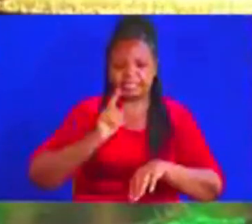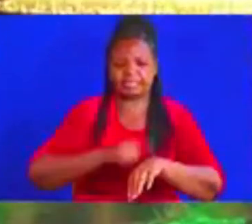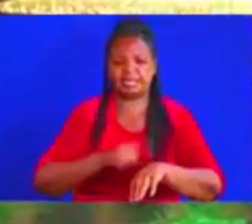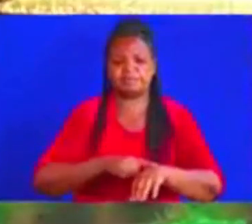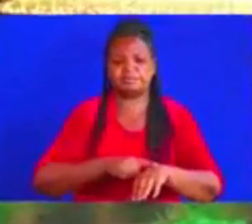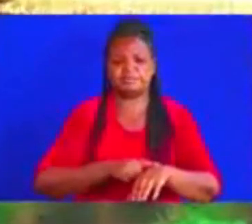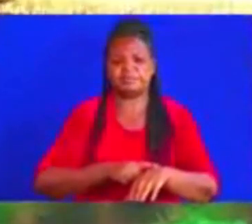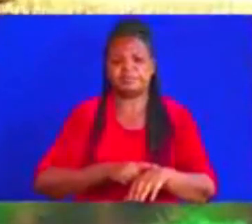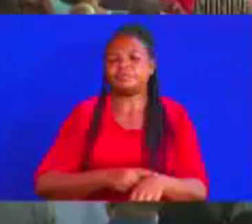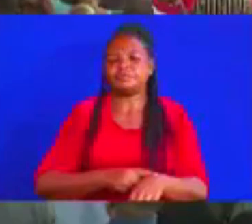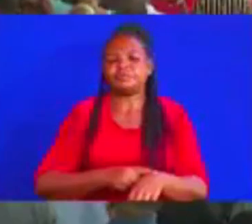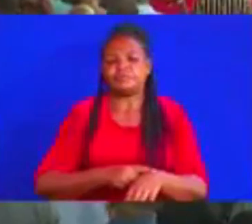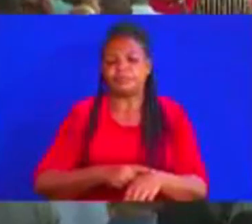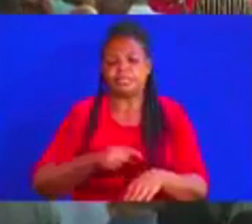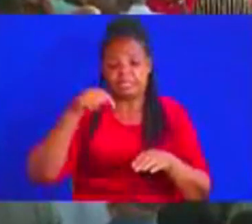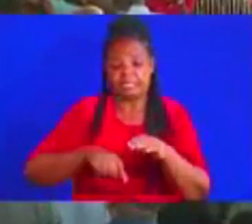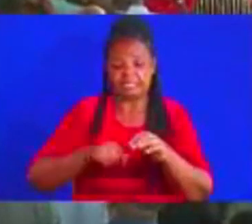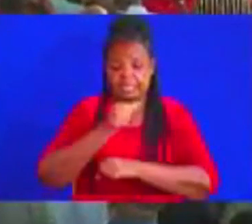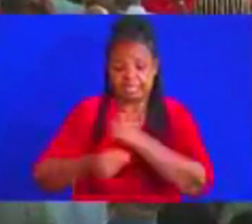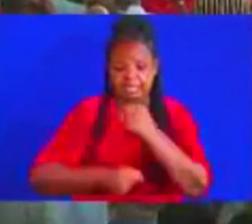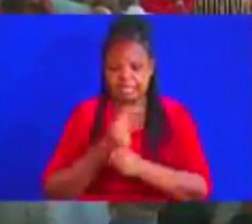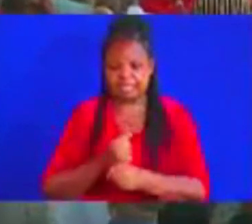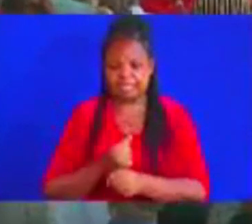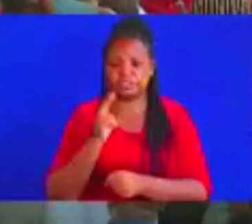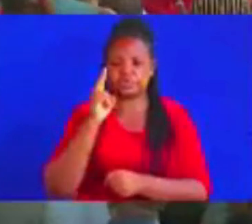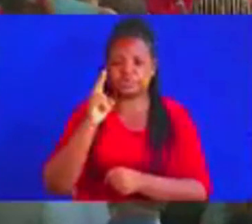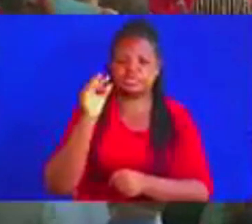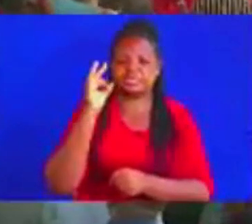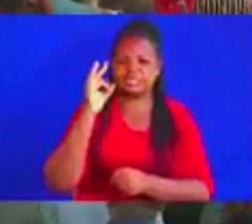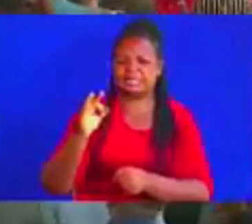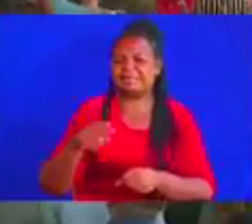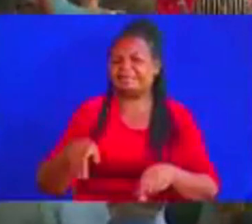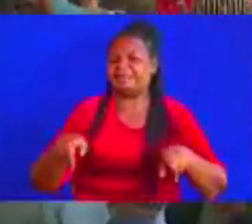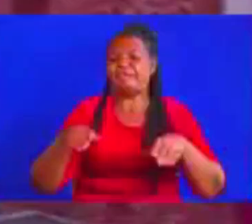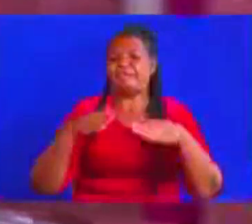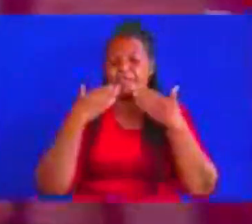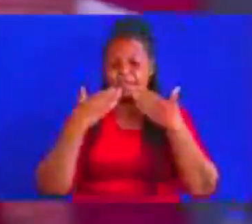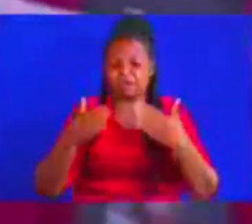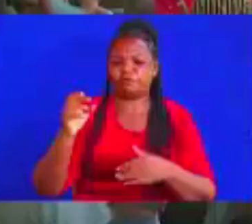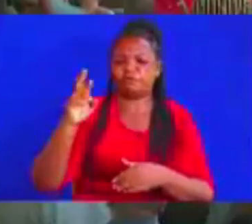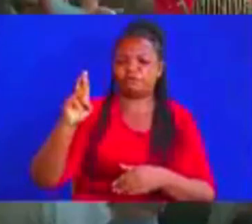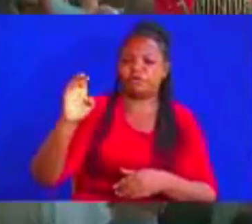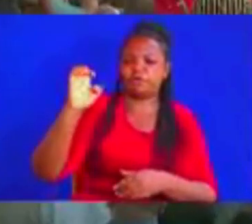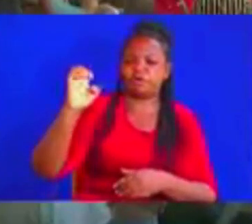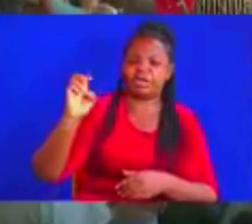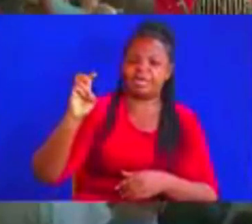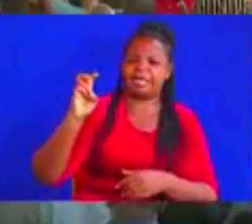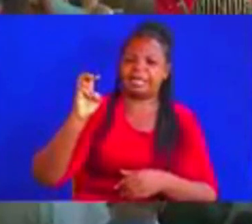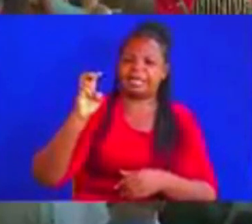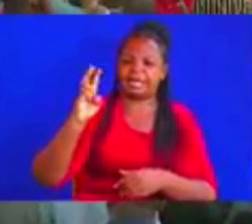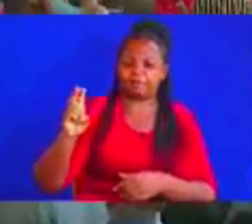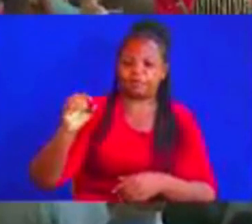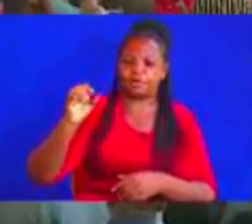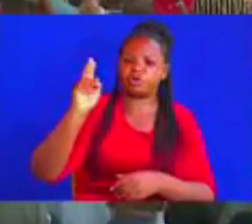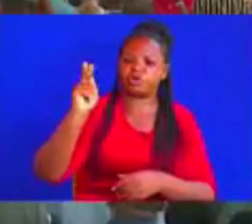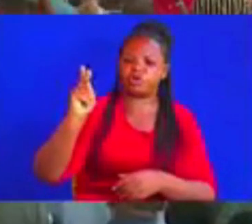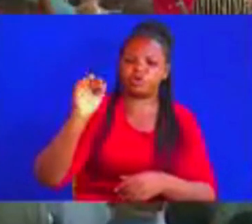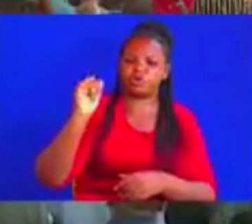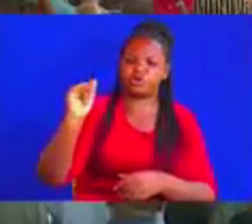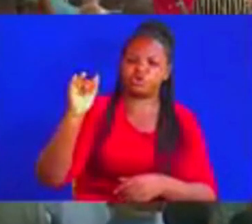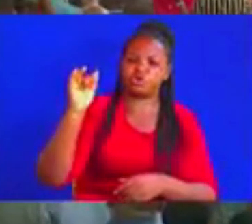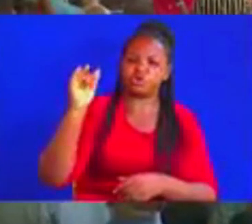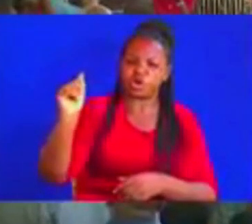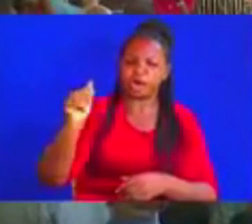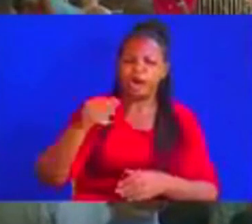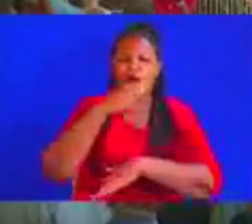Fest 2023. Thank you for Reverend Kula and his amazing team. Thank you for all